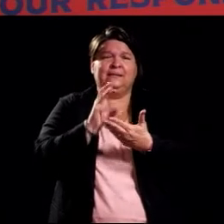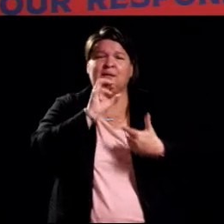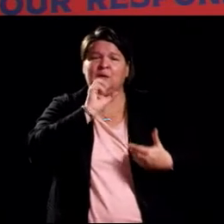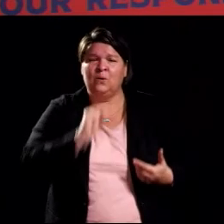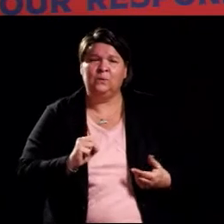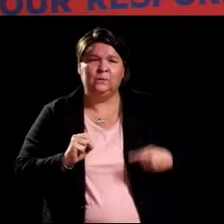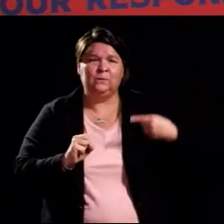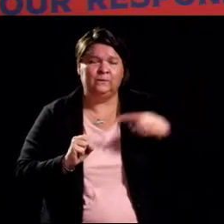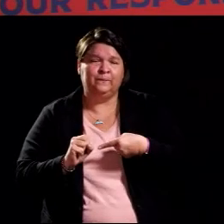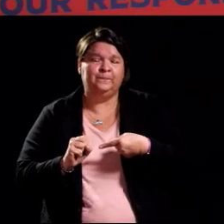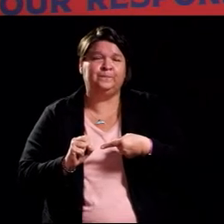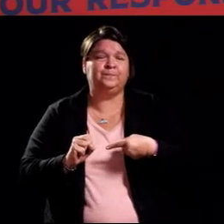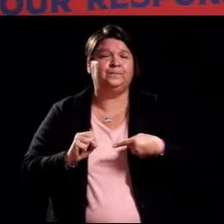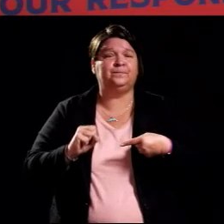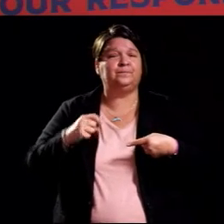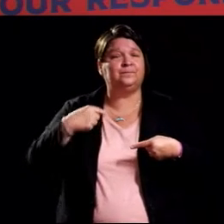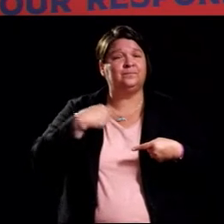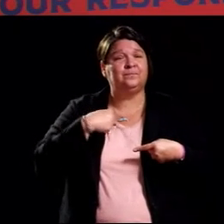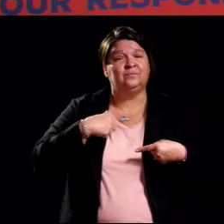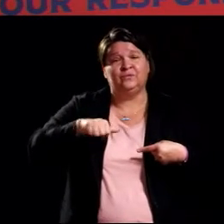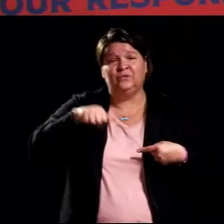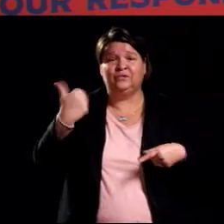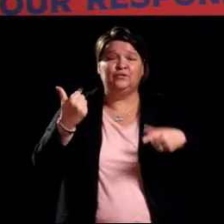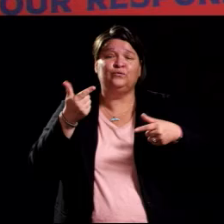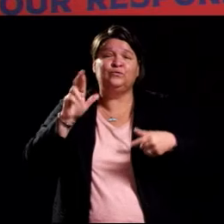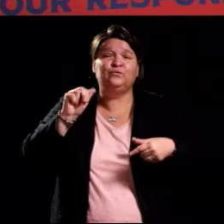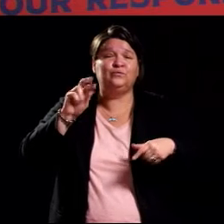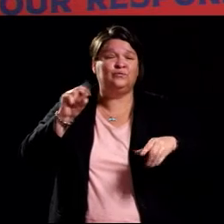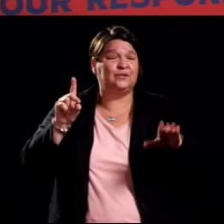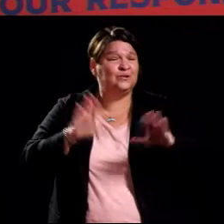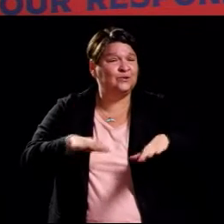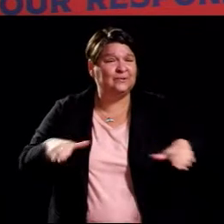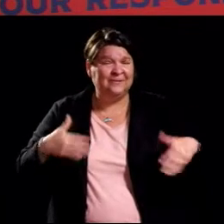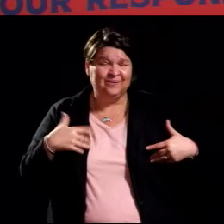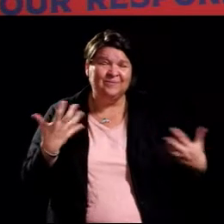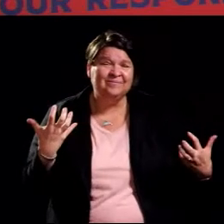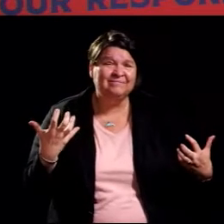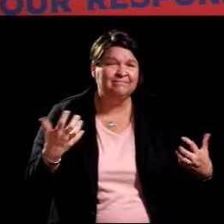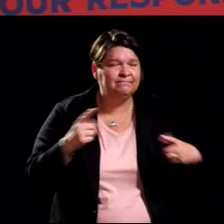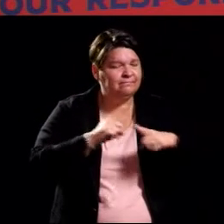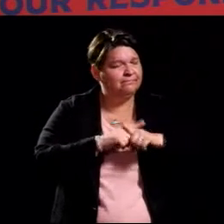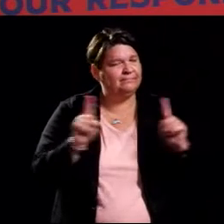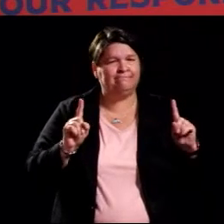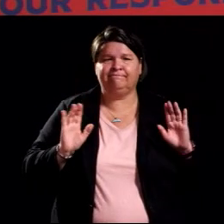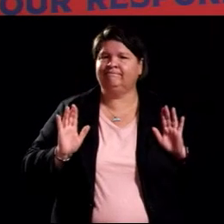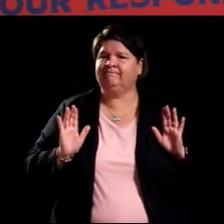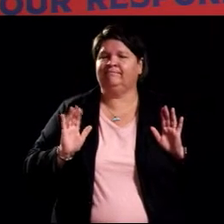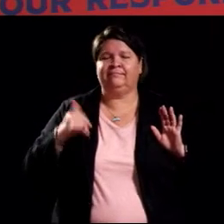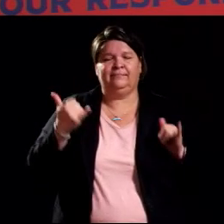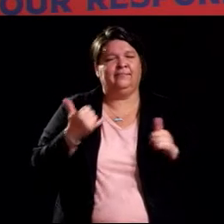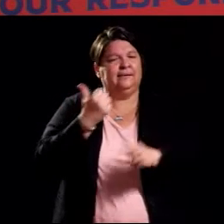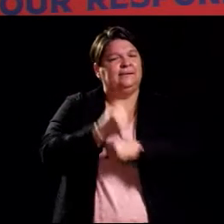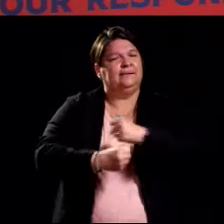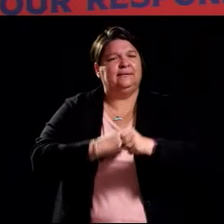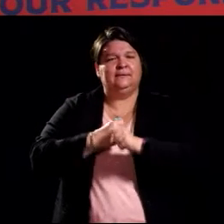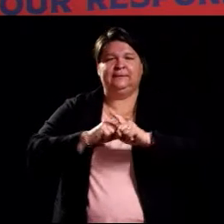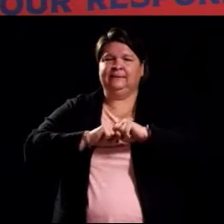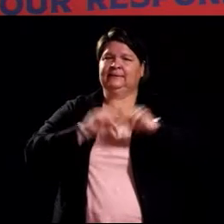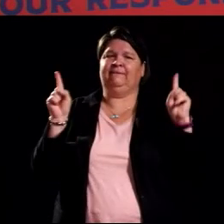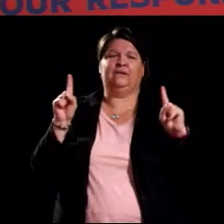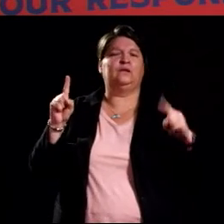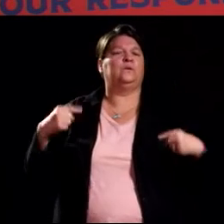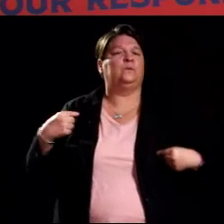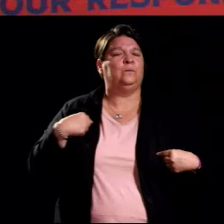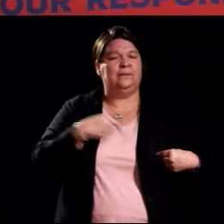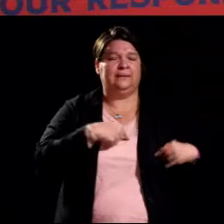year that we are staying home and staying safe and helping keep the ones we love safe. The truth is, Easter